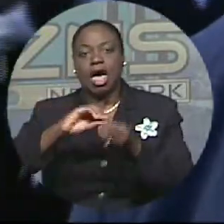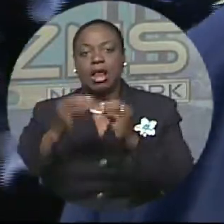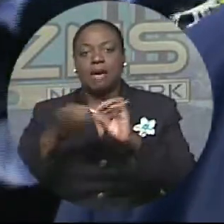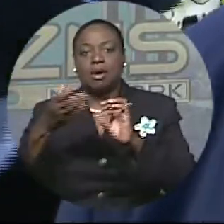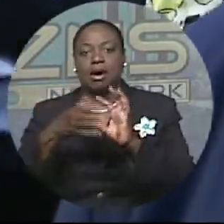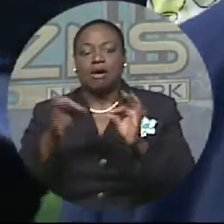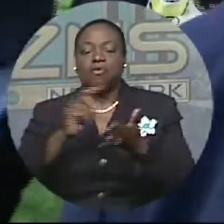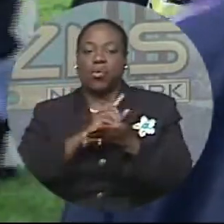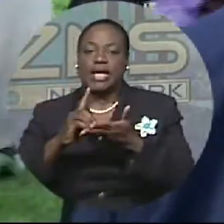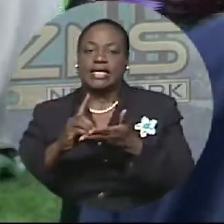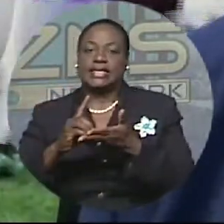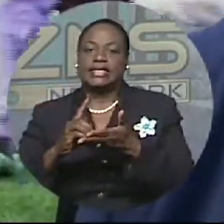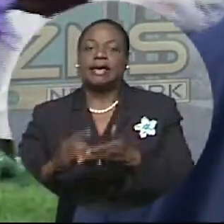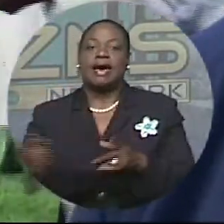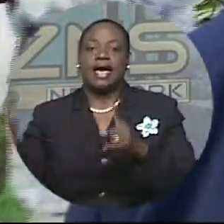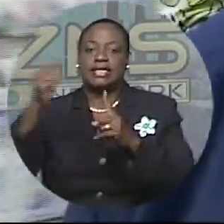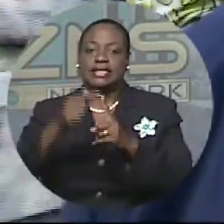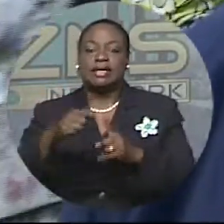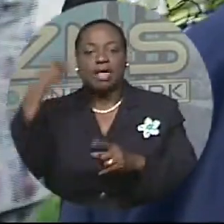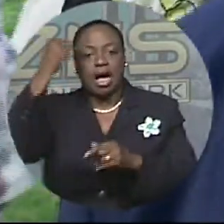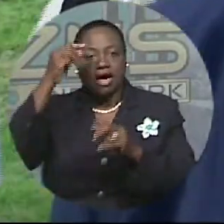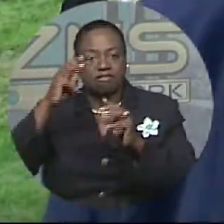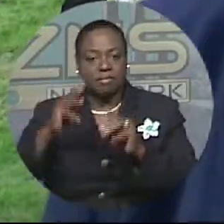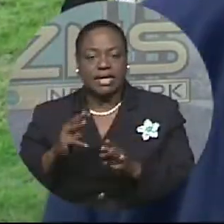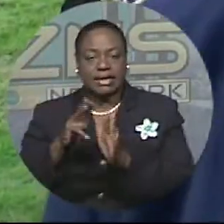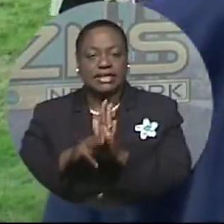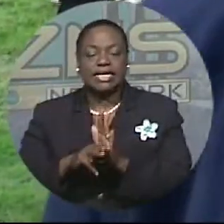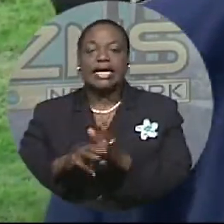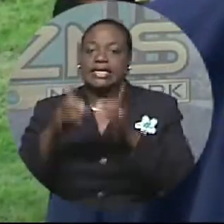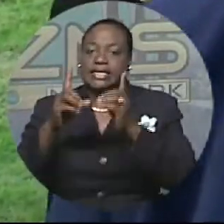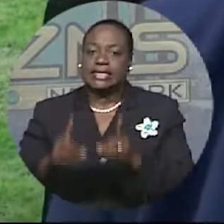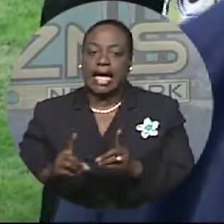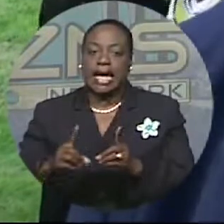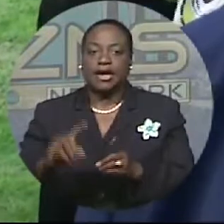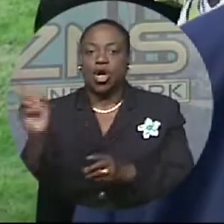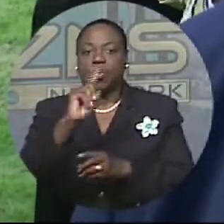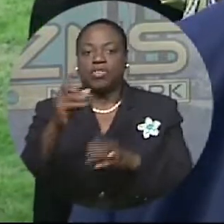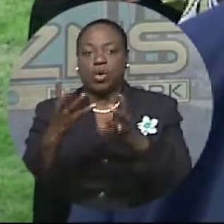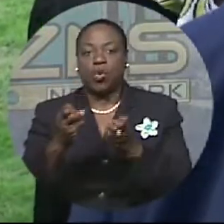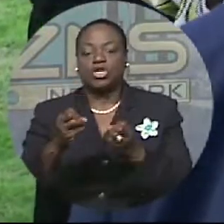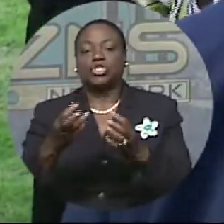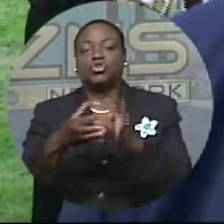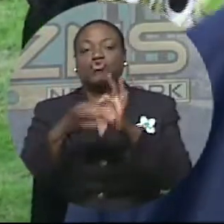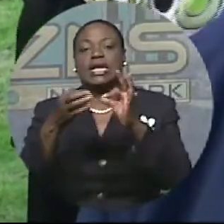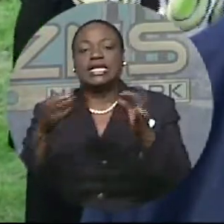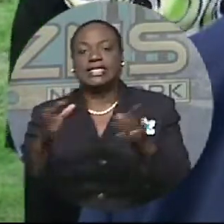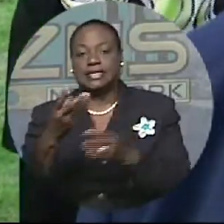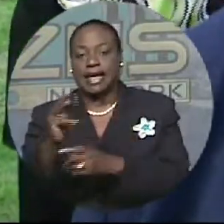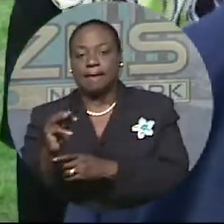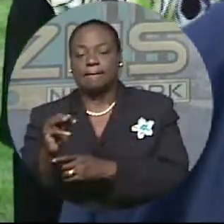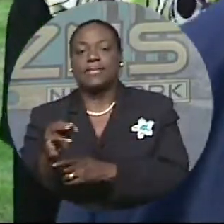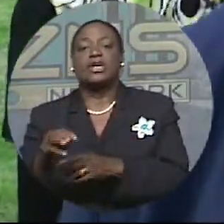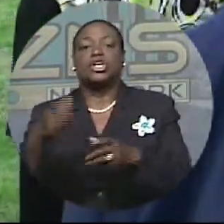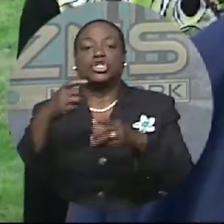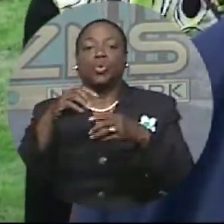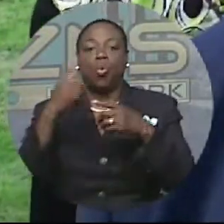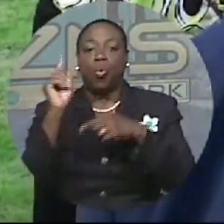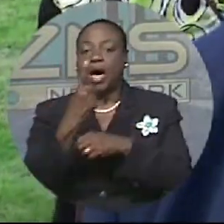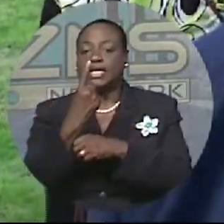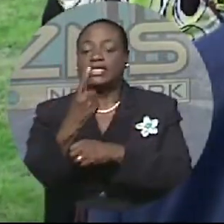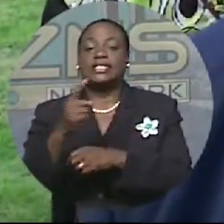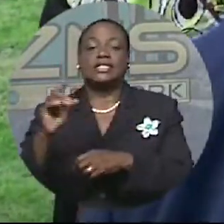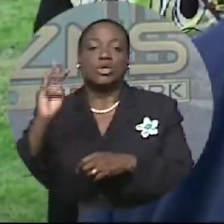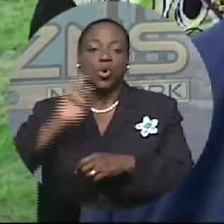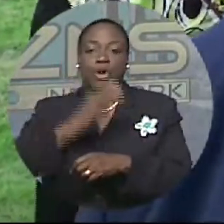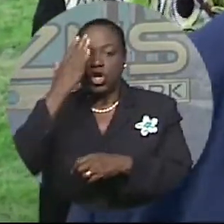decides where their final release point is. Because there are questions as to, should we release them back? Once we know where they